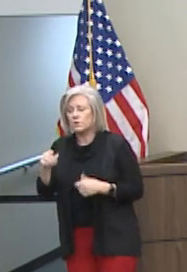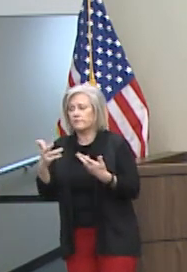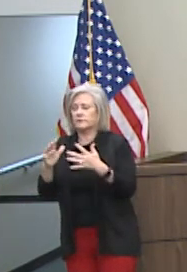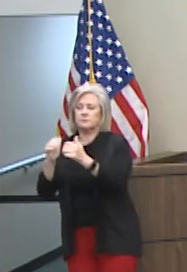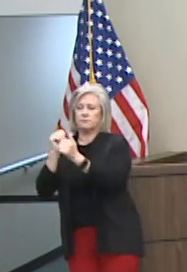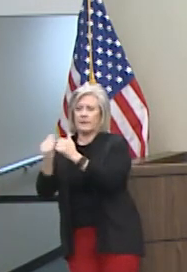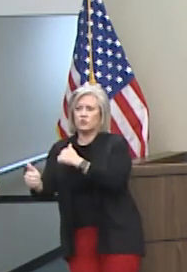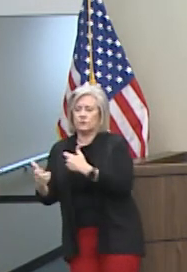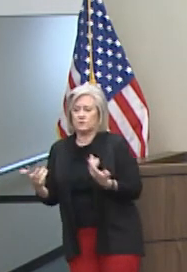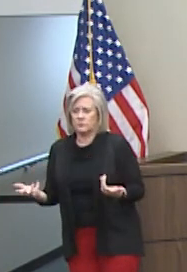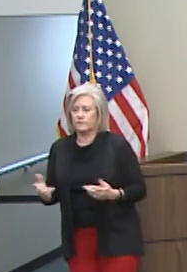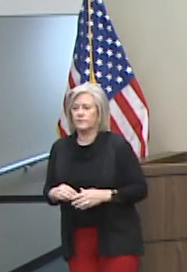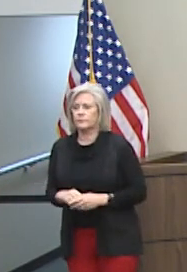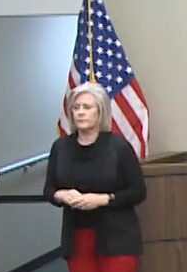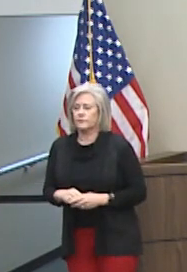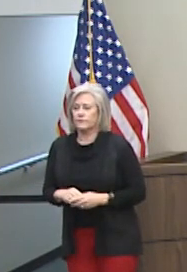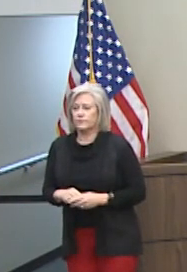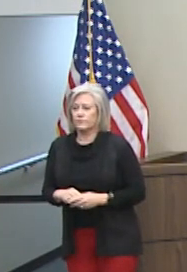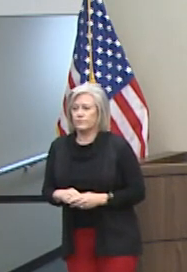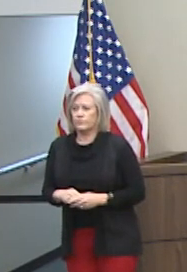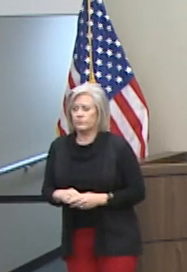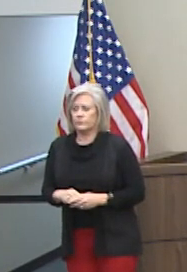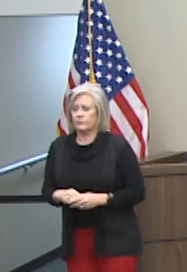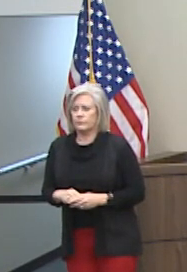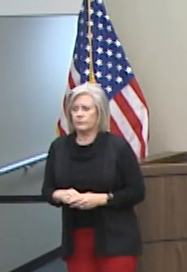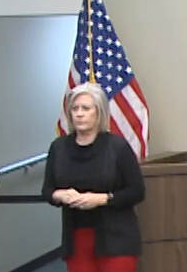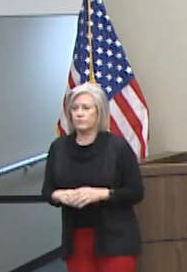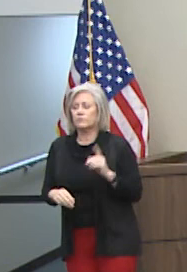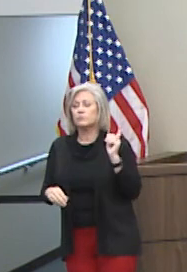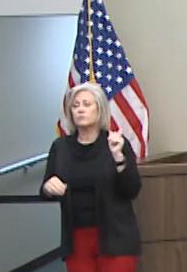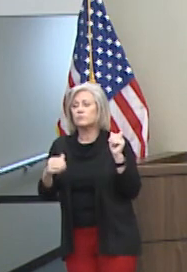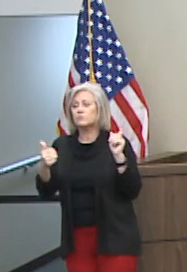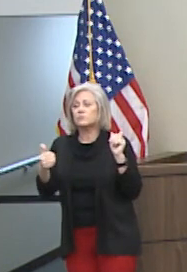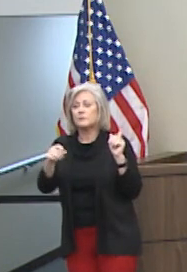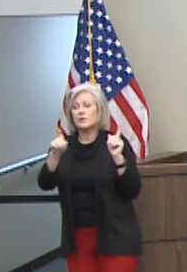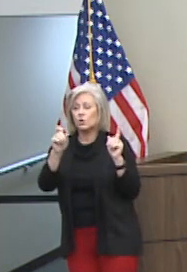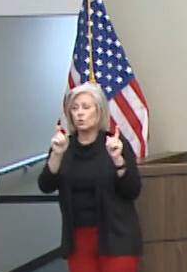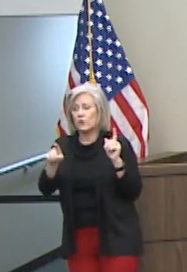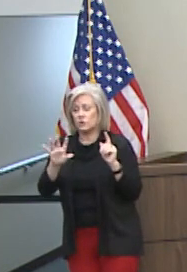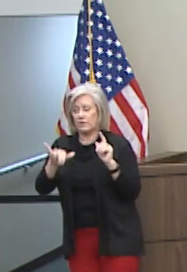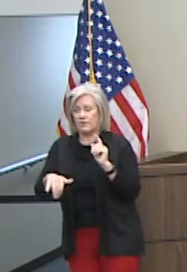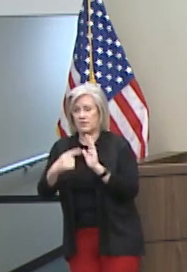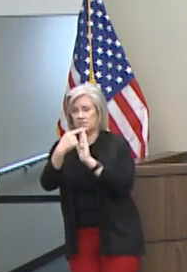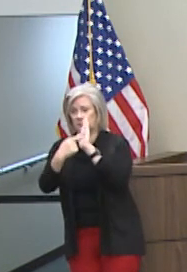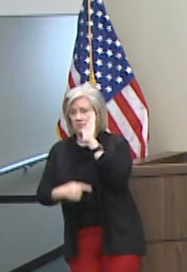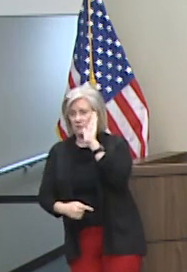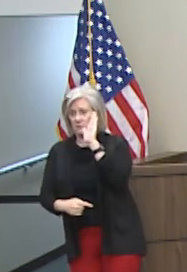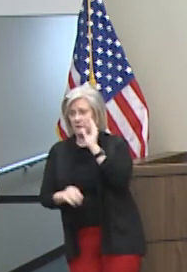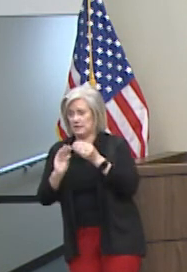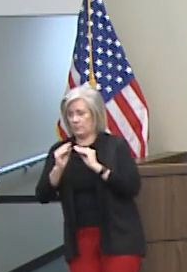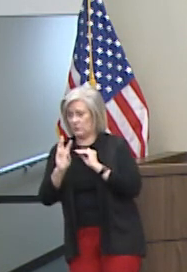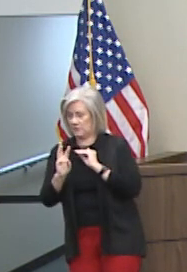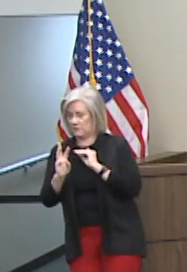carries unanimously. Are there any questions on any of the items on the consent agenda listed at item 6?